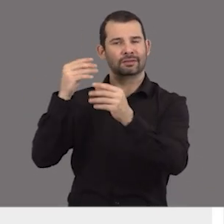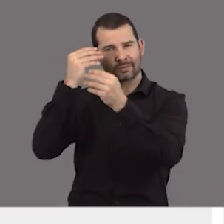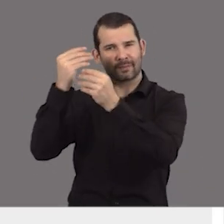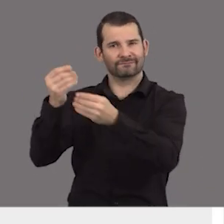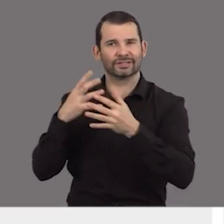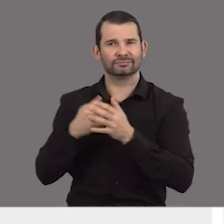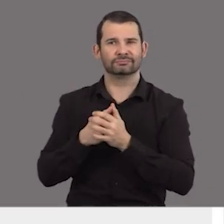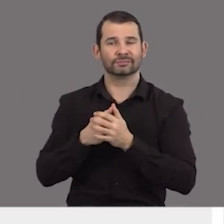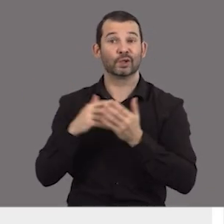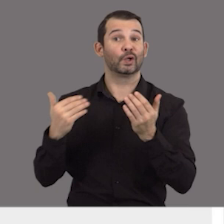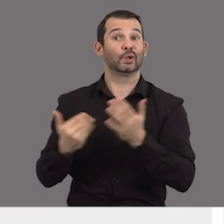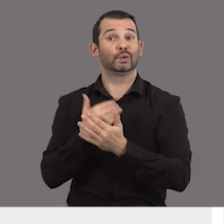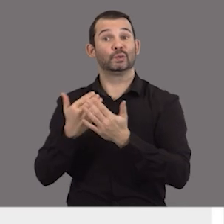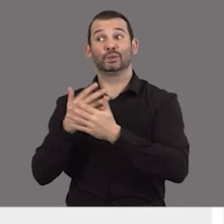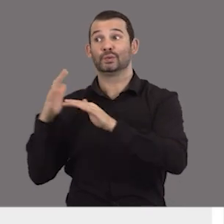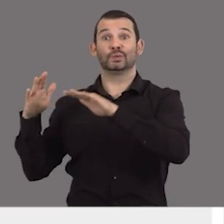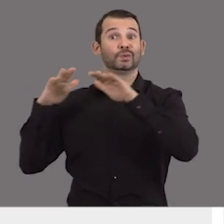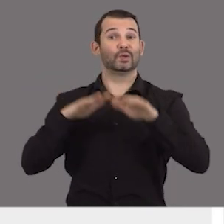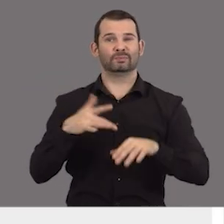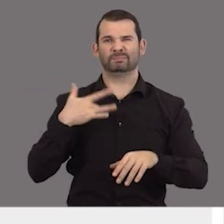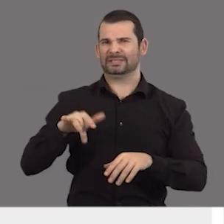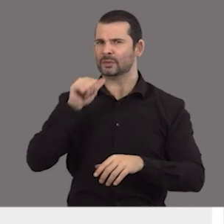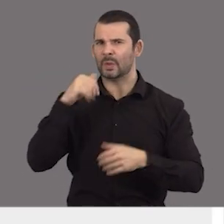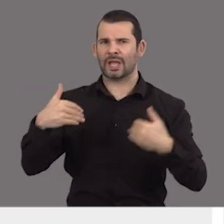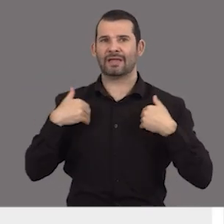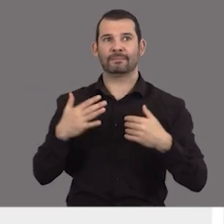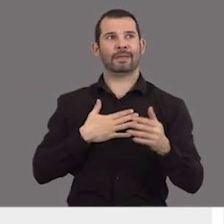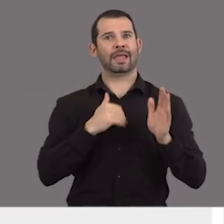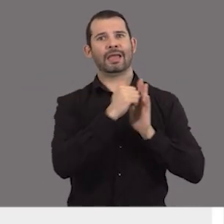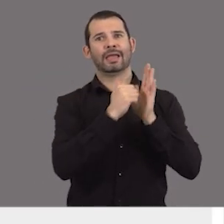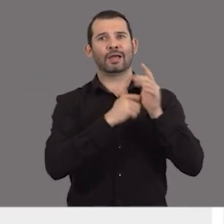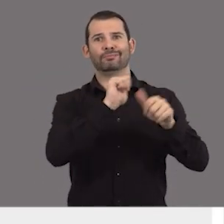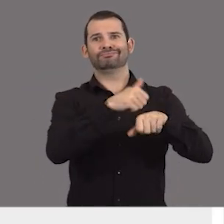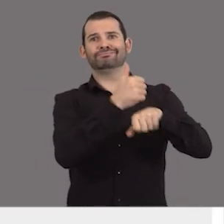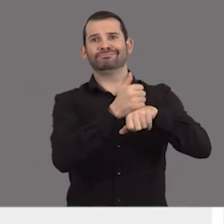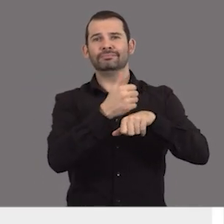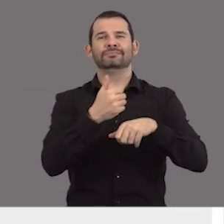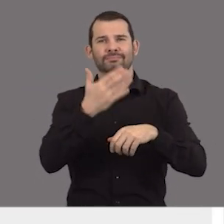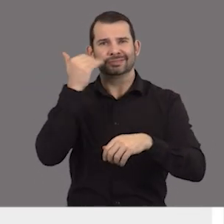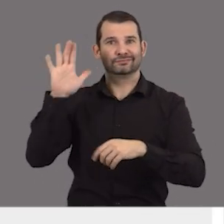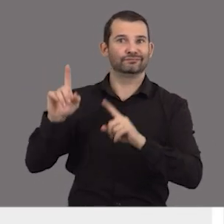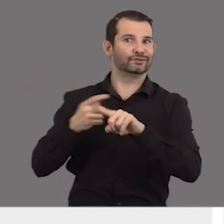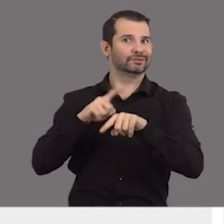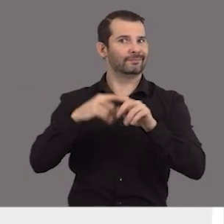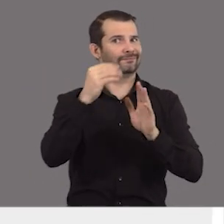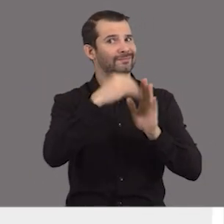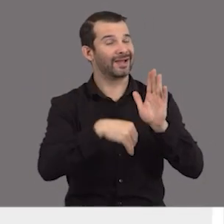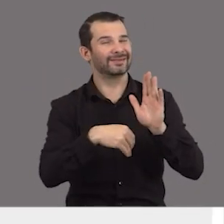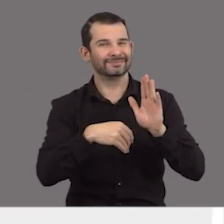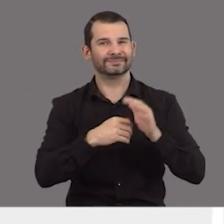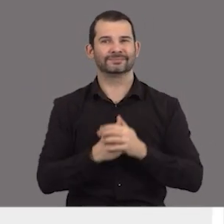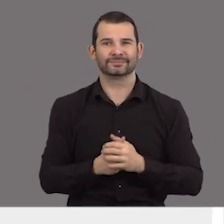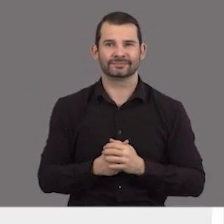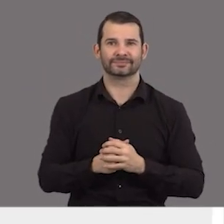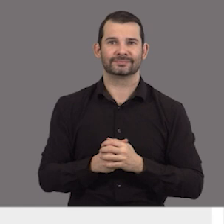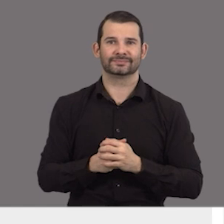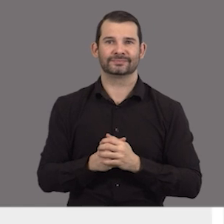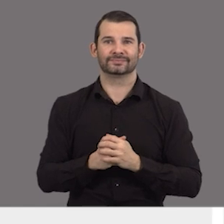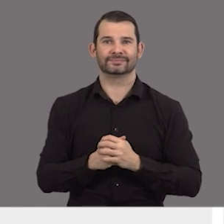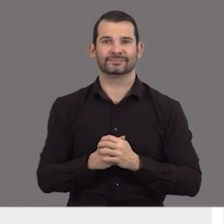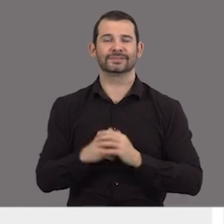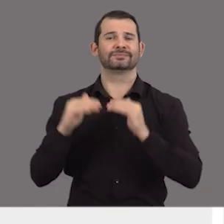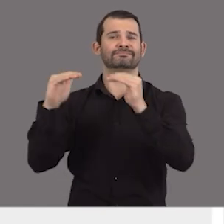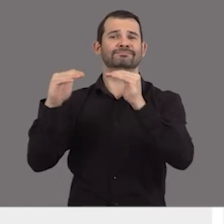notifications. Newcomers typically don't have my account because it's their first time filing.